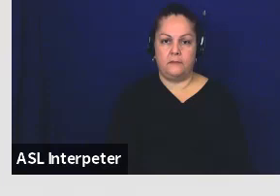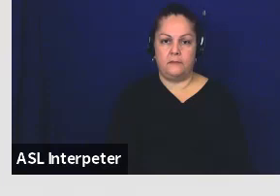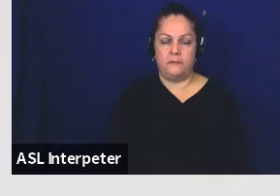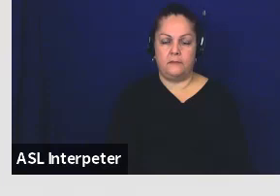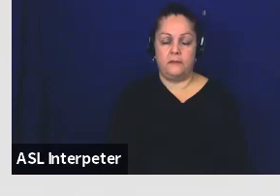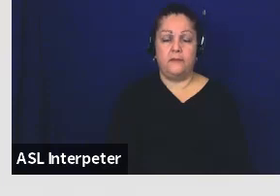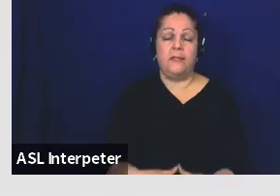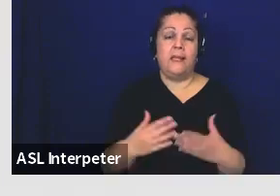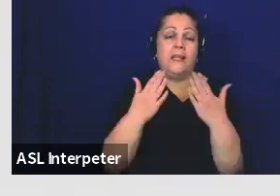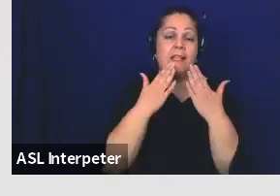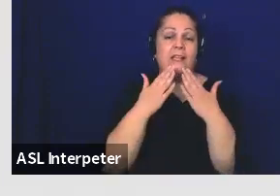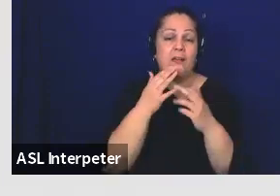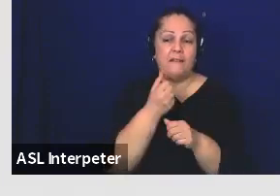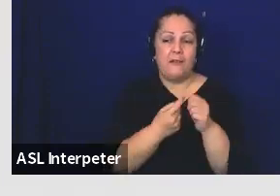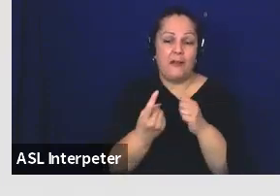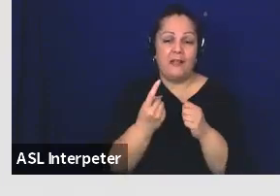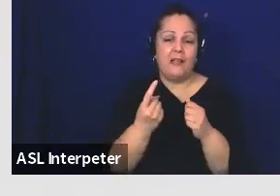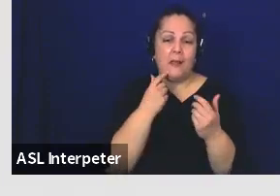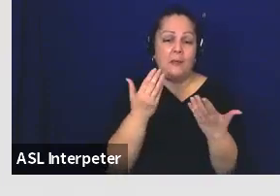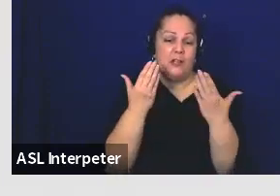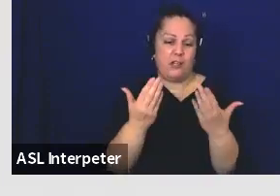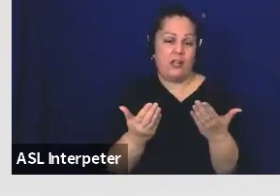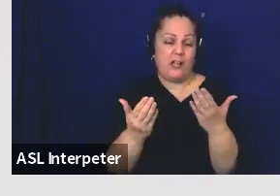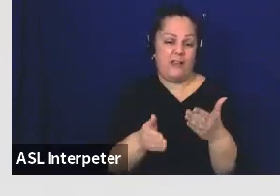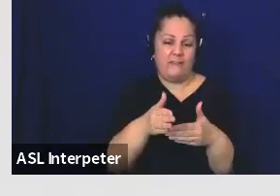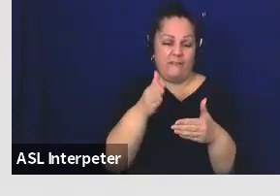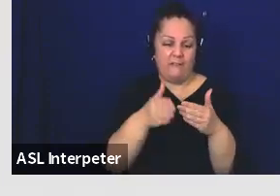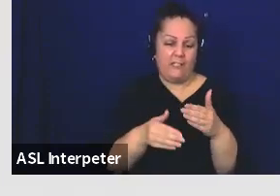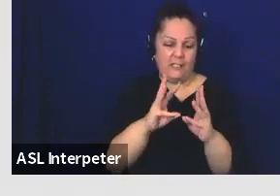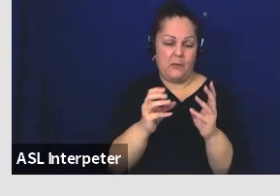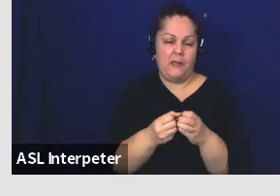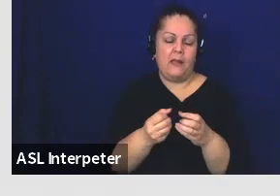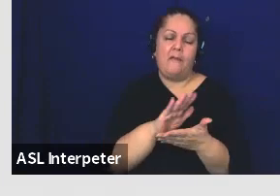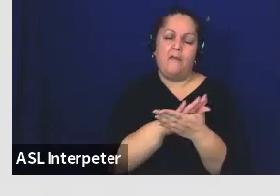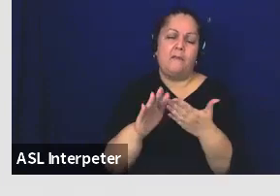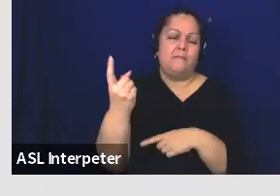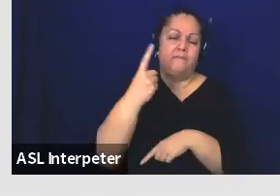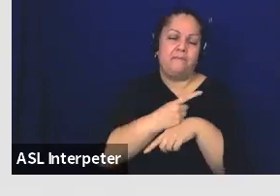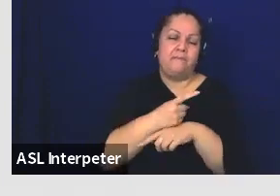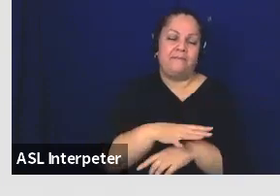Thank you, everyone. I'm going to go ahead and end the webinar. Have a wonderful rest of your day.